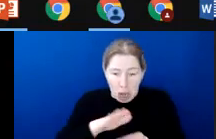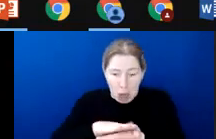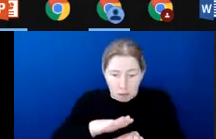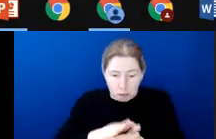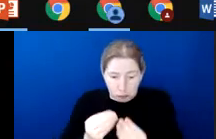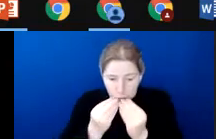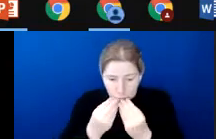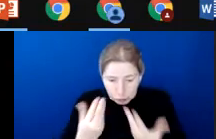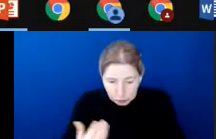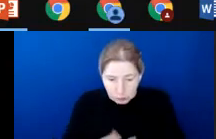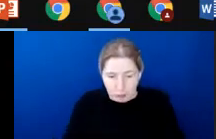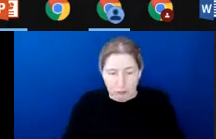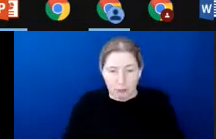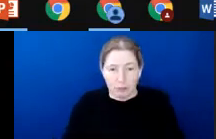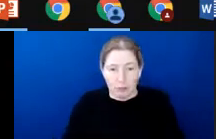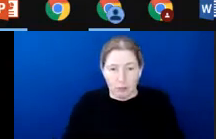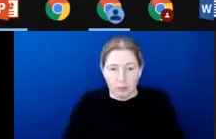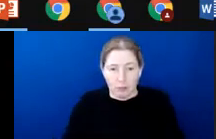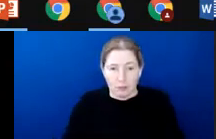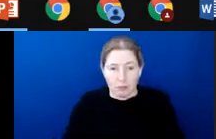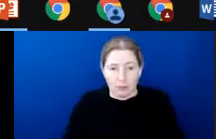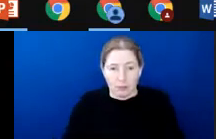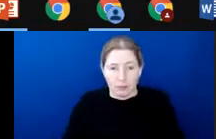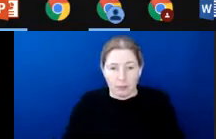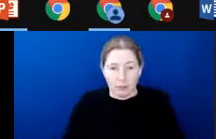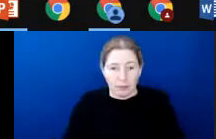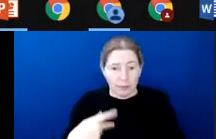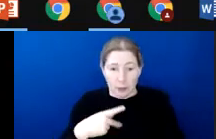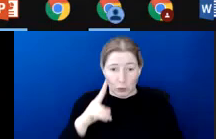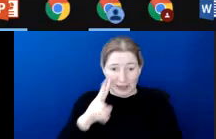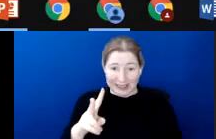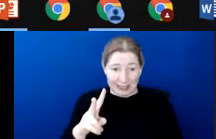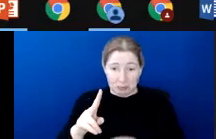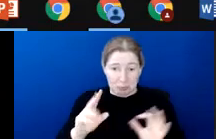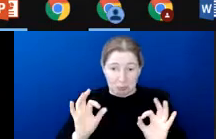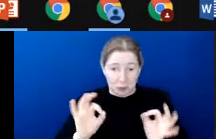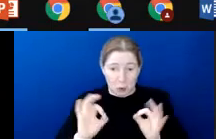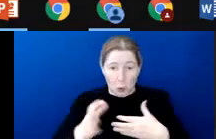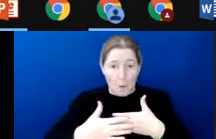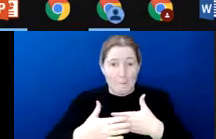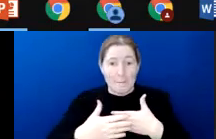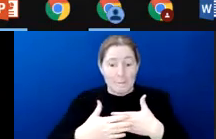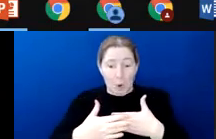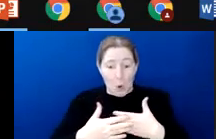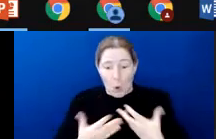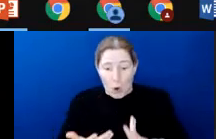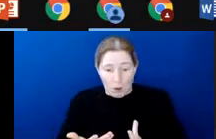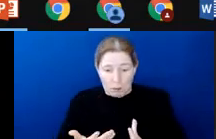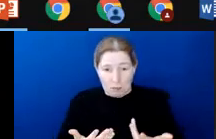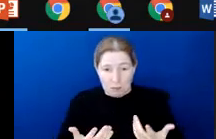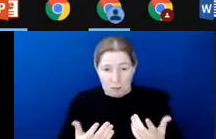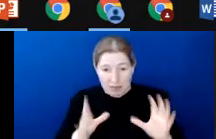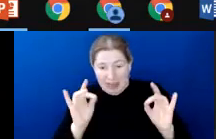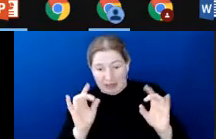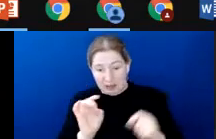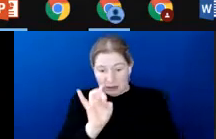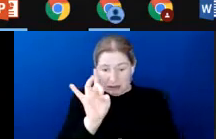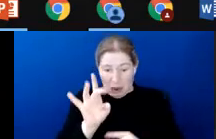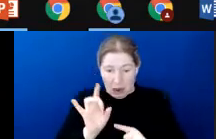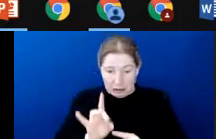this. And in this case, there are no other fields that I would need to fill in to submit this